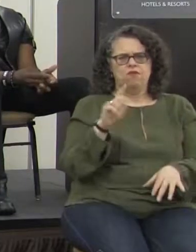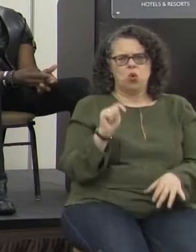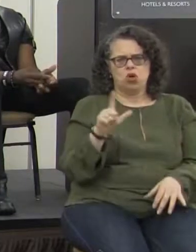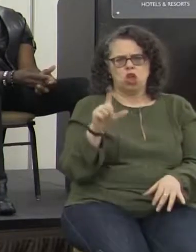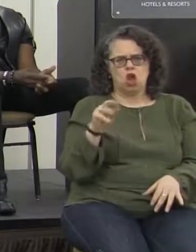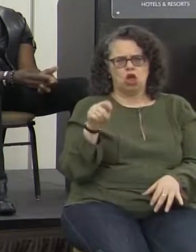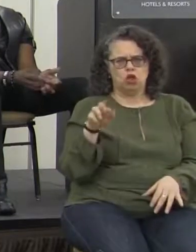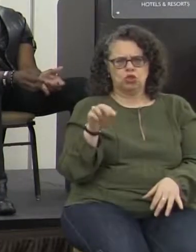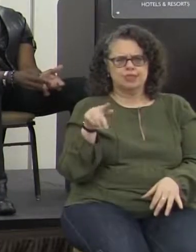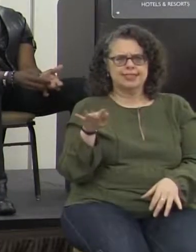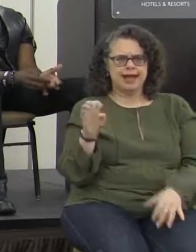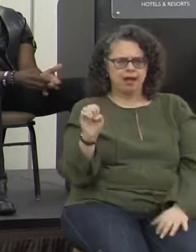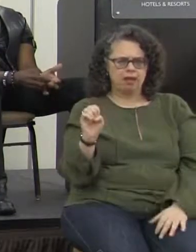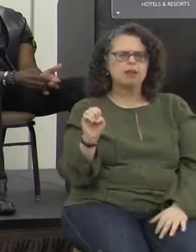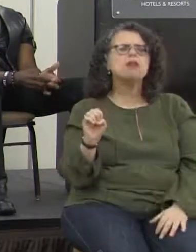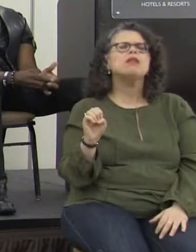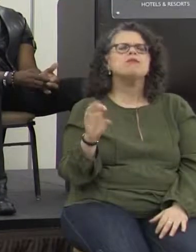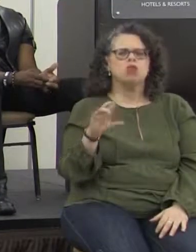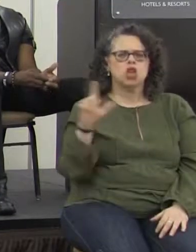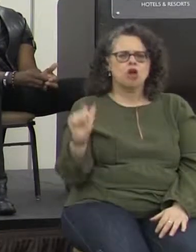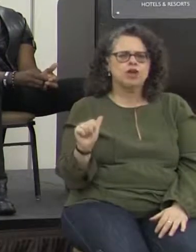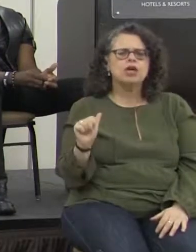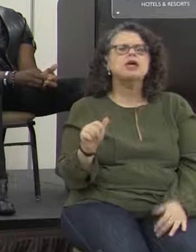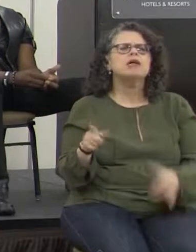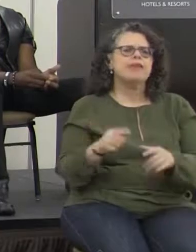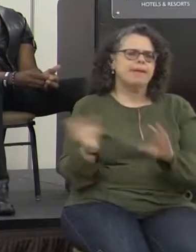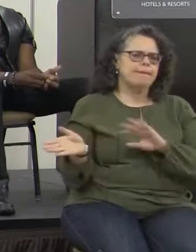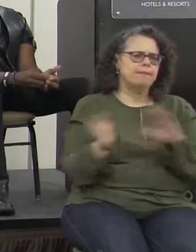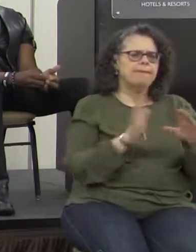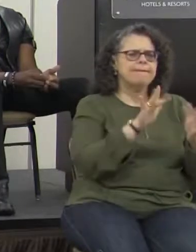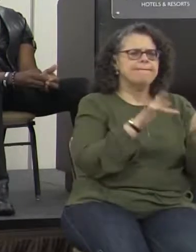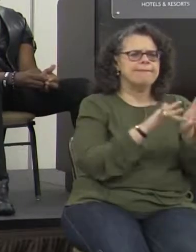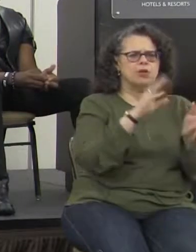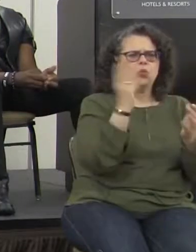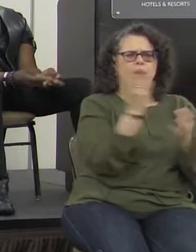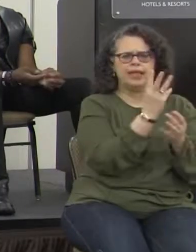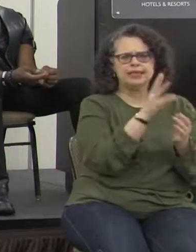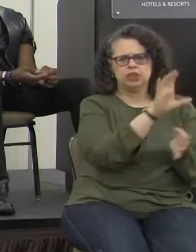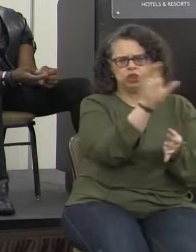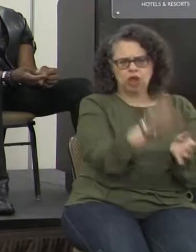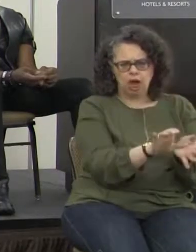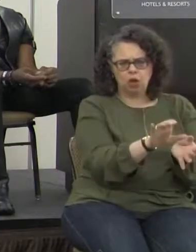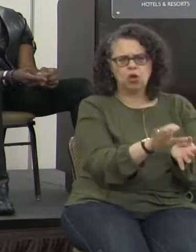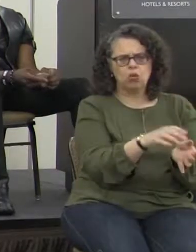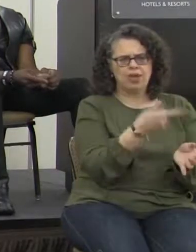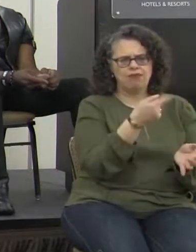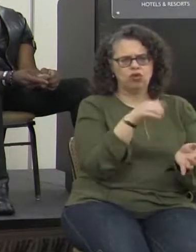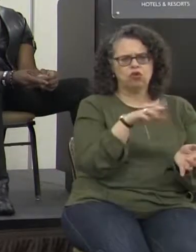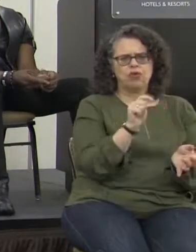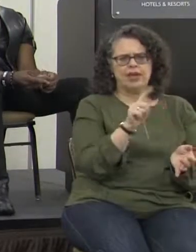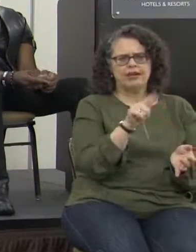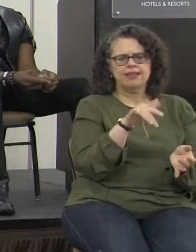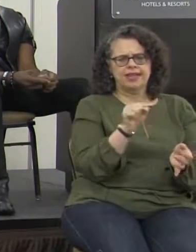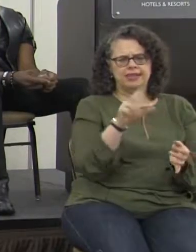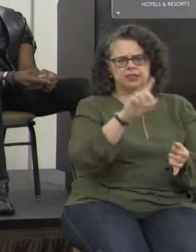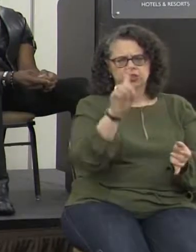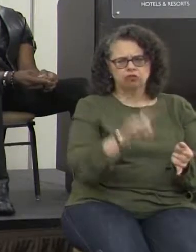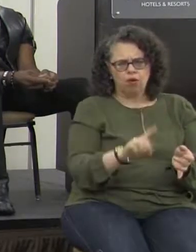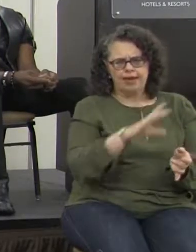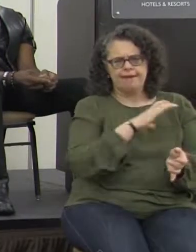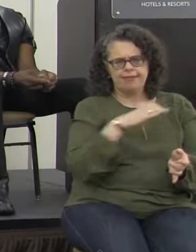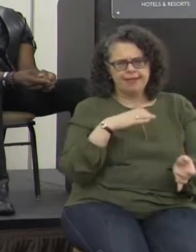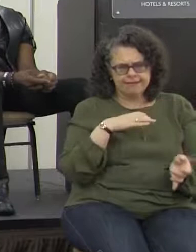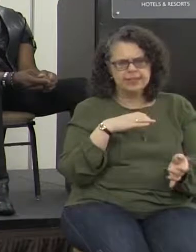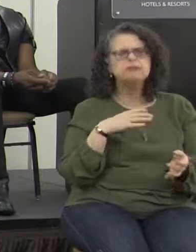Lauderdale. Then we move to Midwest, which is headquartered in Chicago. We have Great Lakes in Detroit and